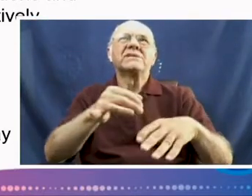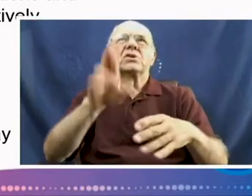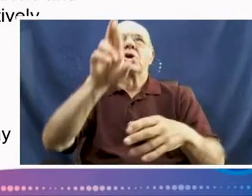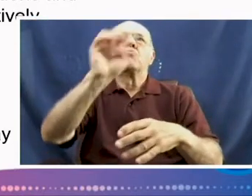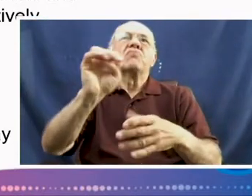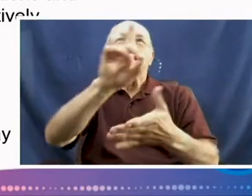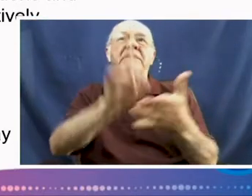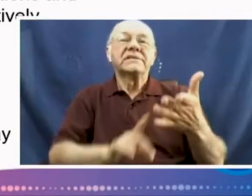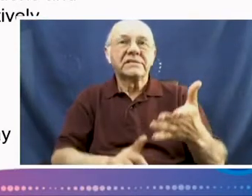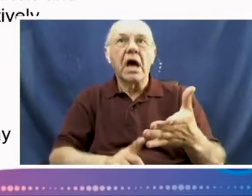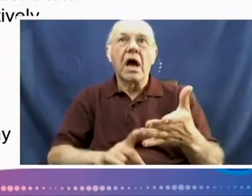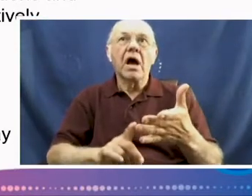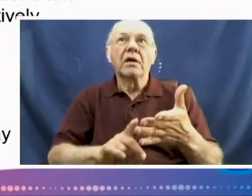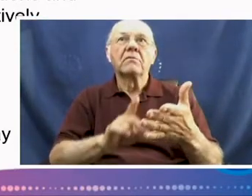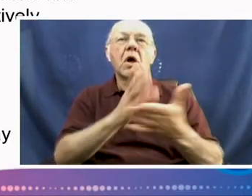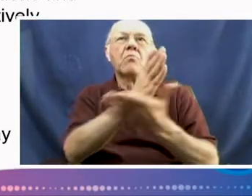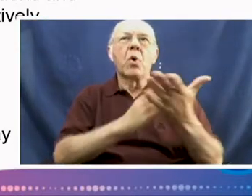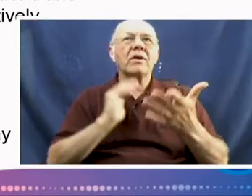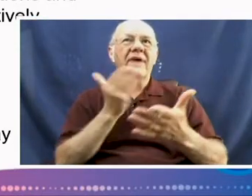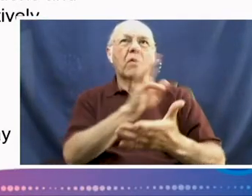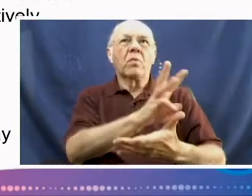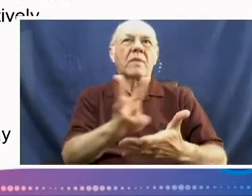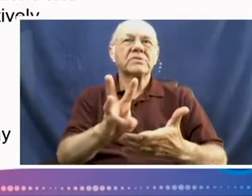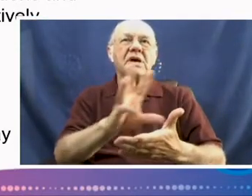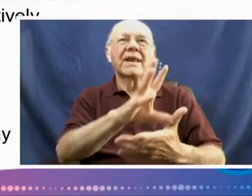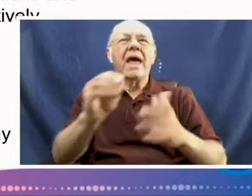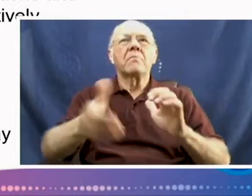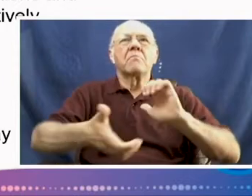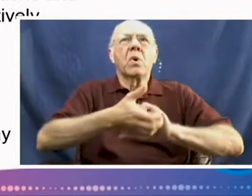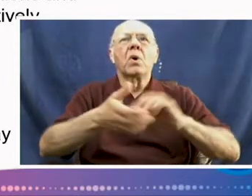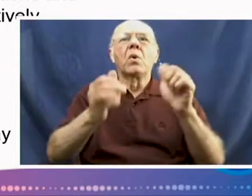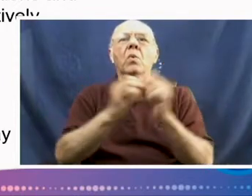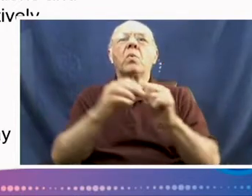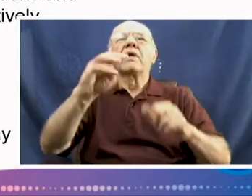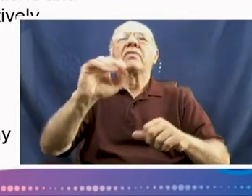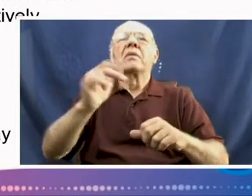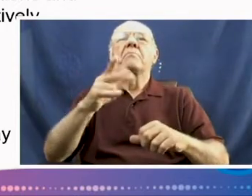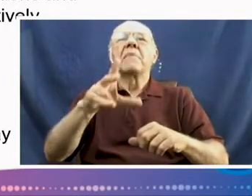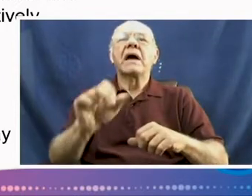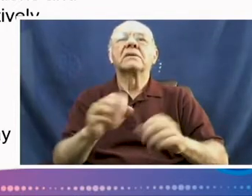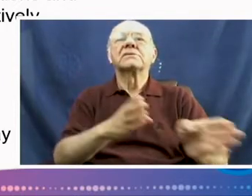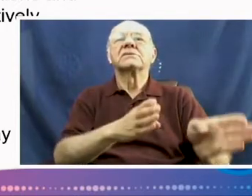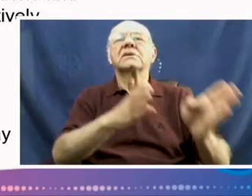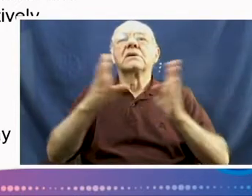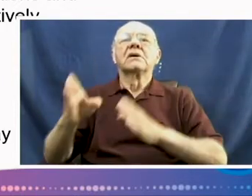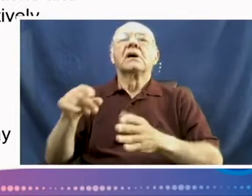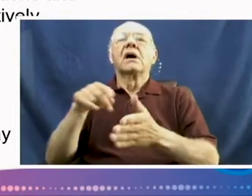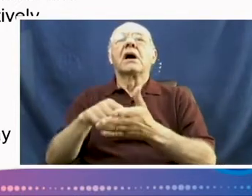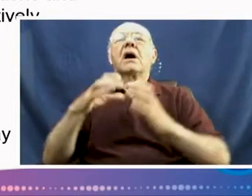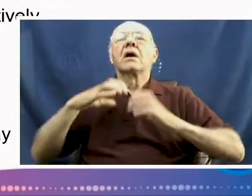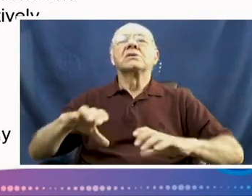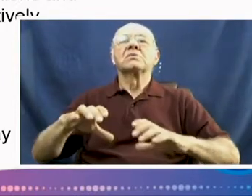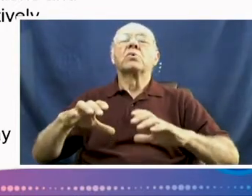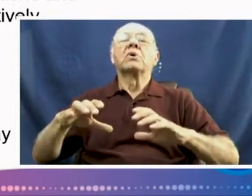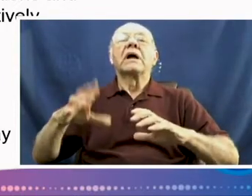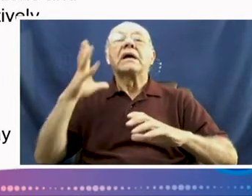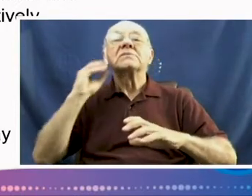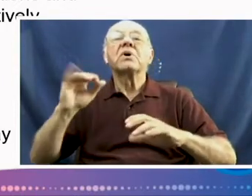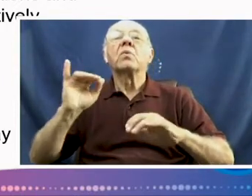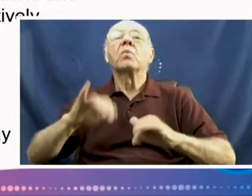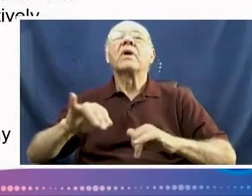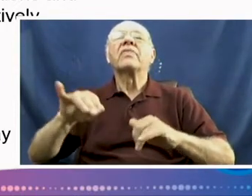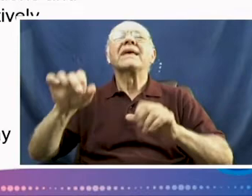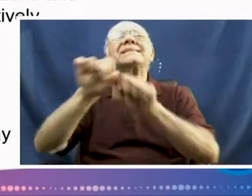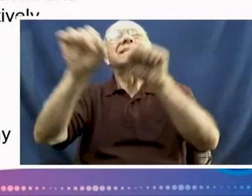of our website and our partnership with Magnus Mode. I will speak about our customer experience team that conducts station inspections